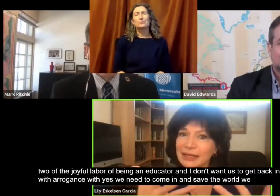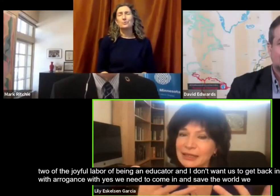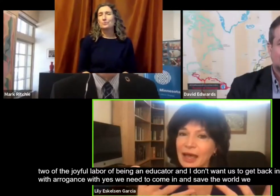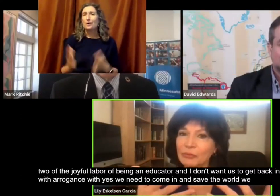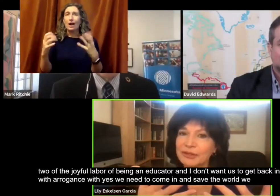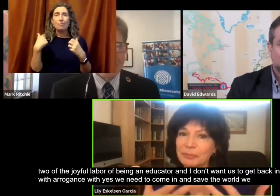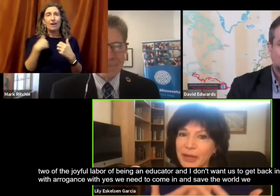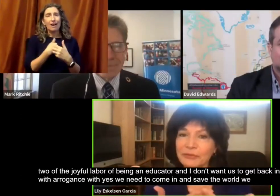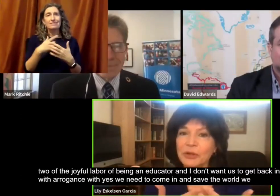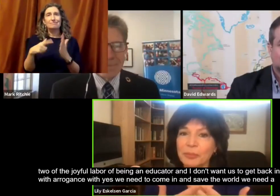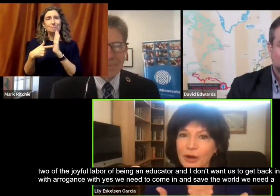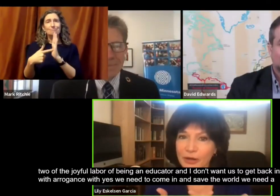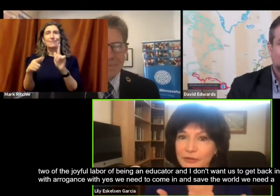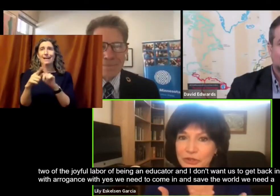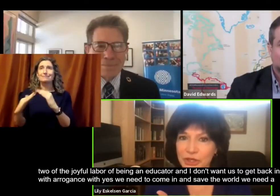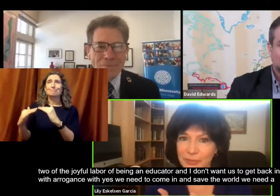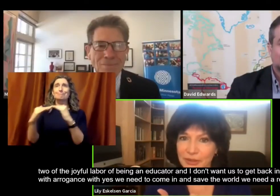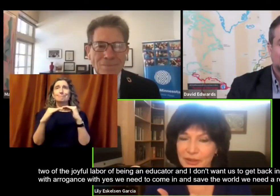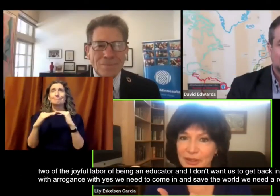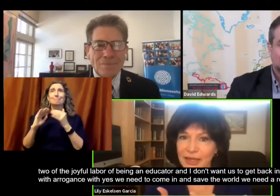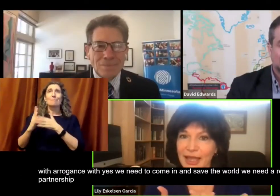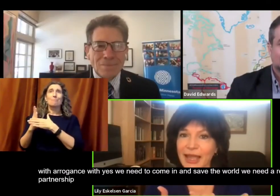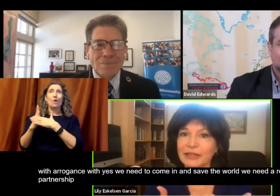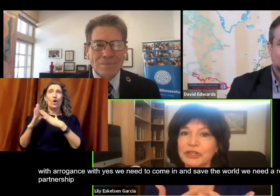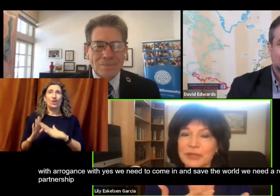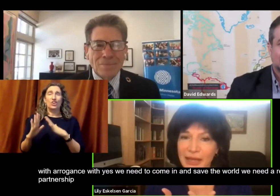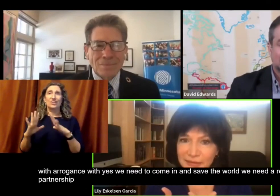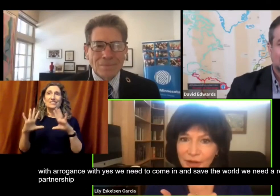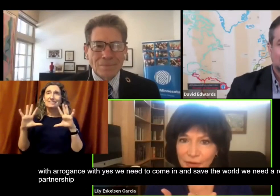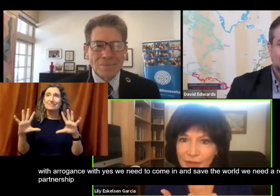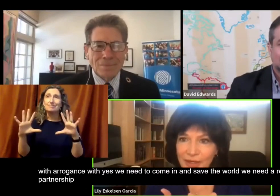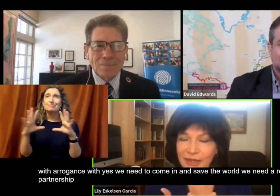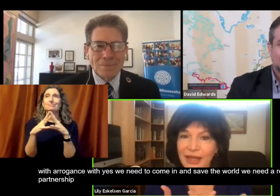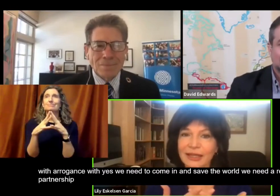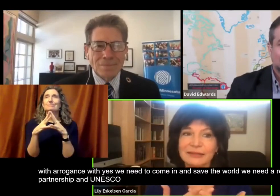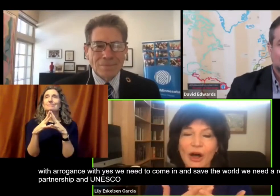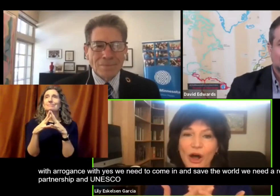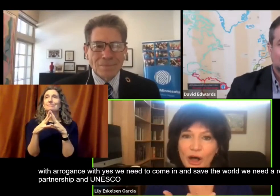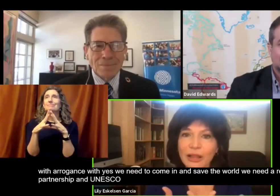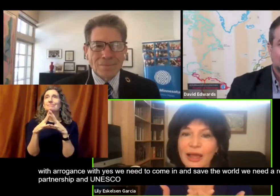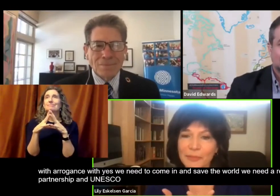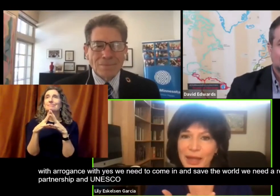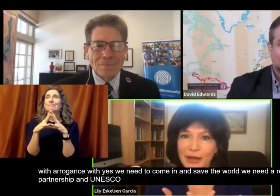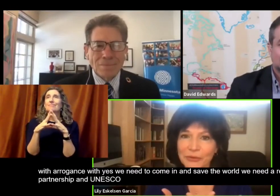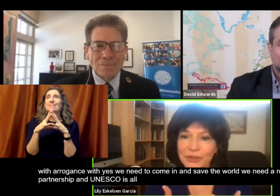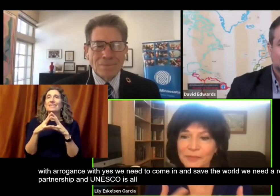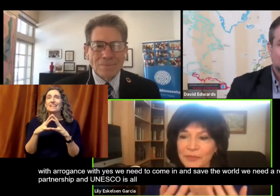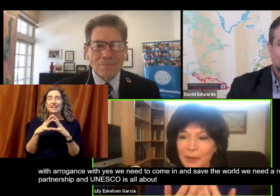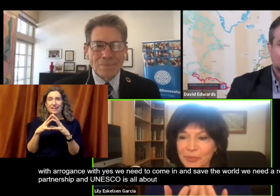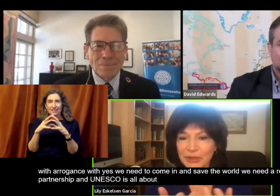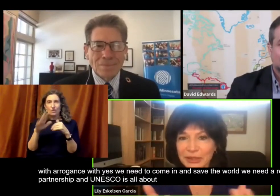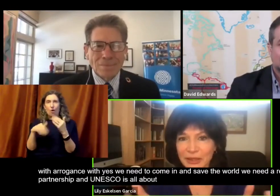need a respectful partnership. And UNESCO is all about